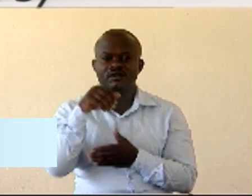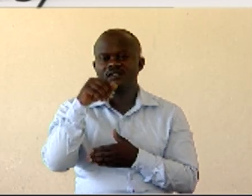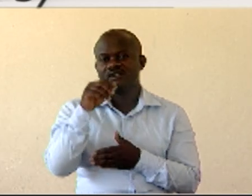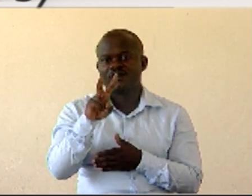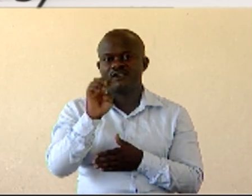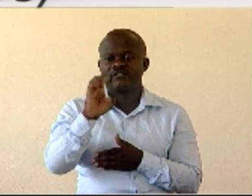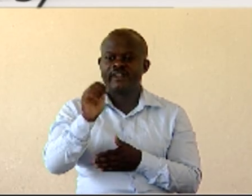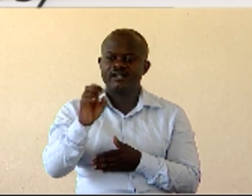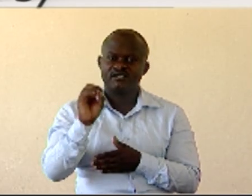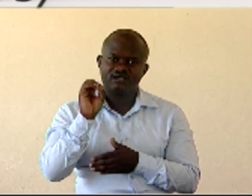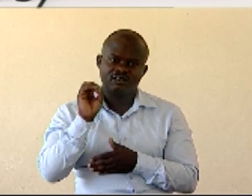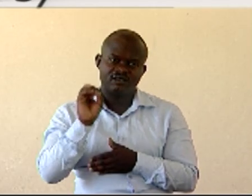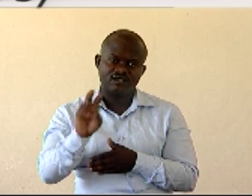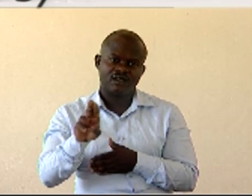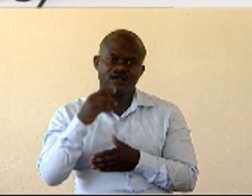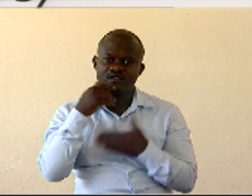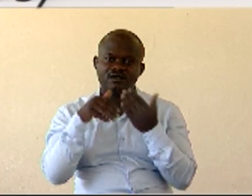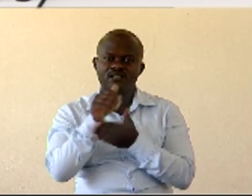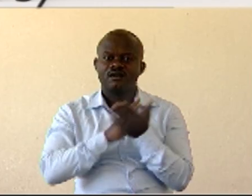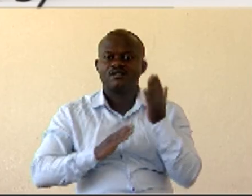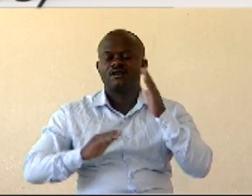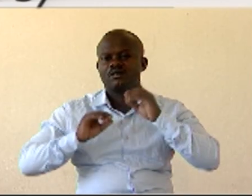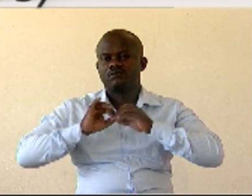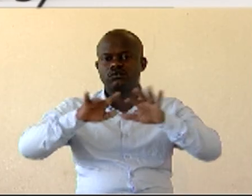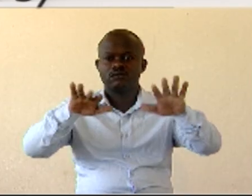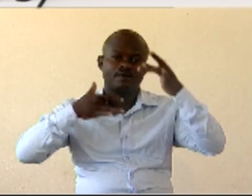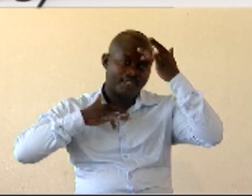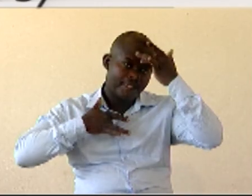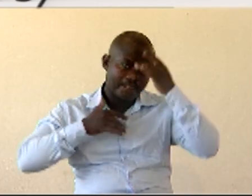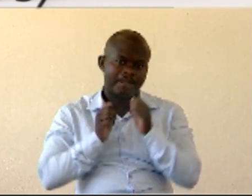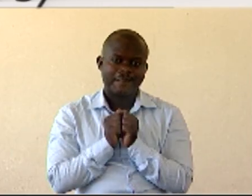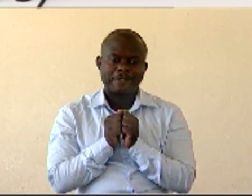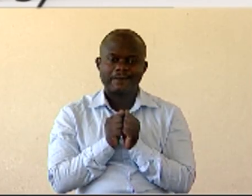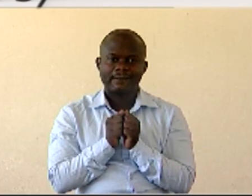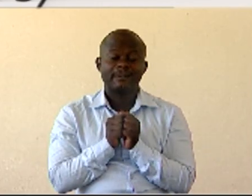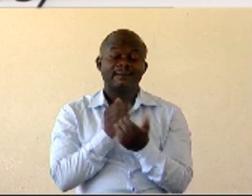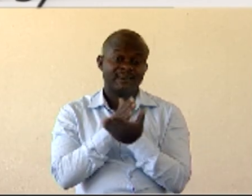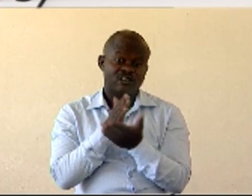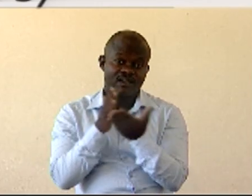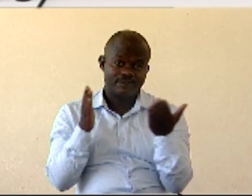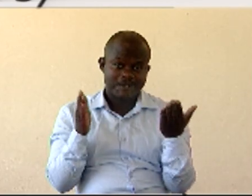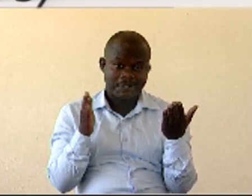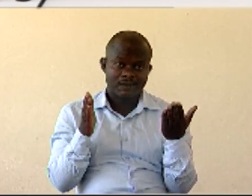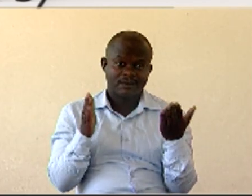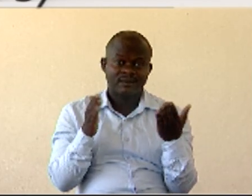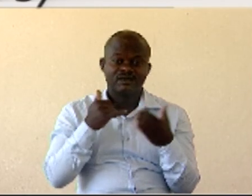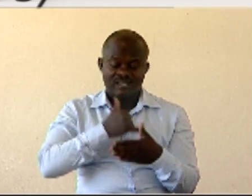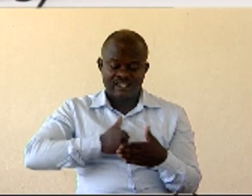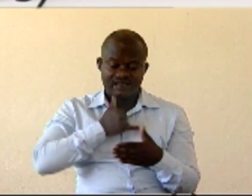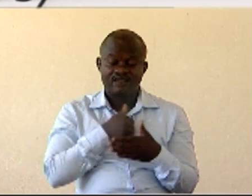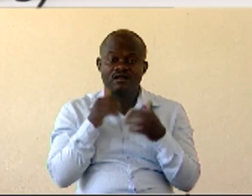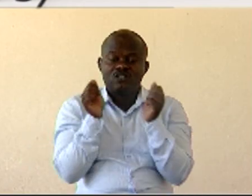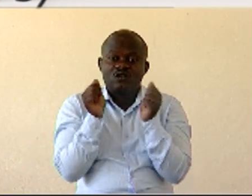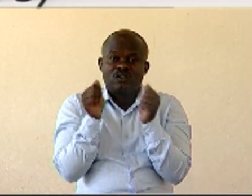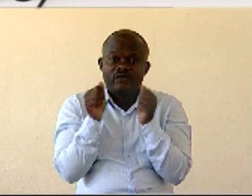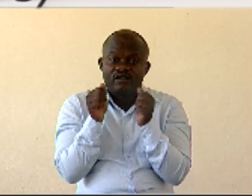A vector is an organ that transmits a disease. All right? Yellow fever, on the other hand,